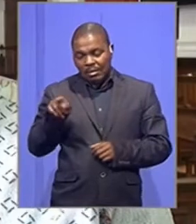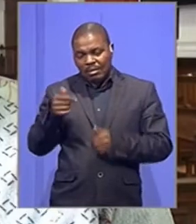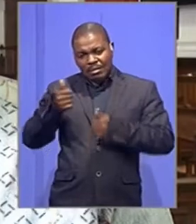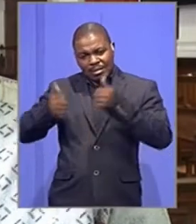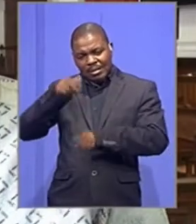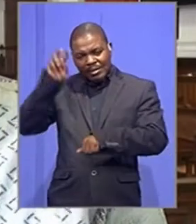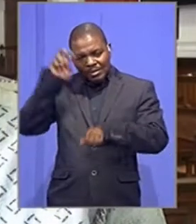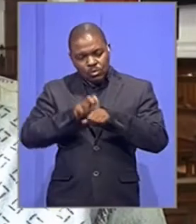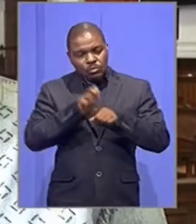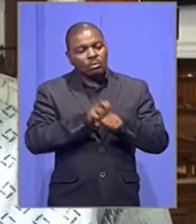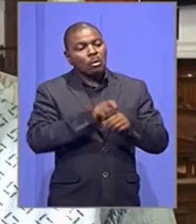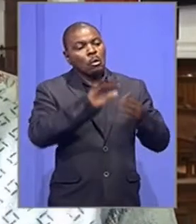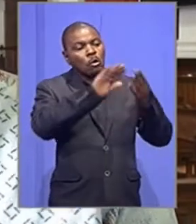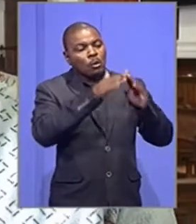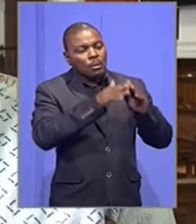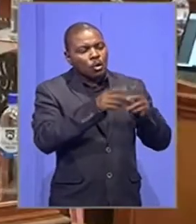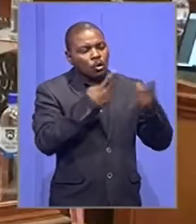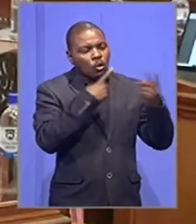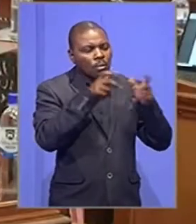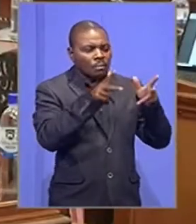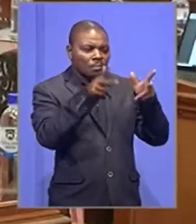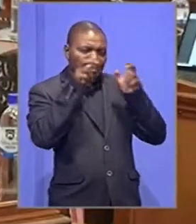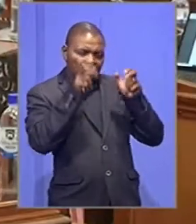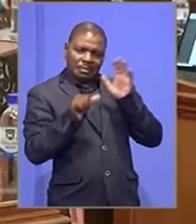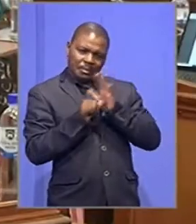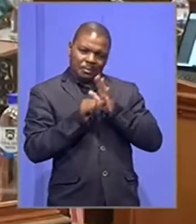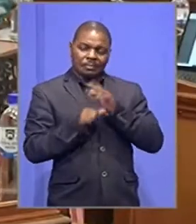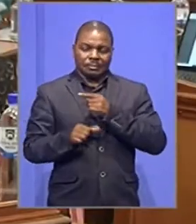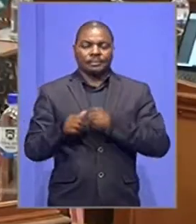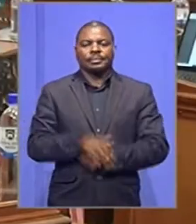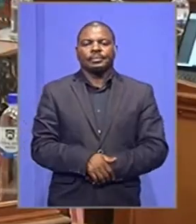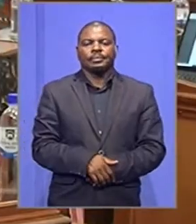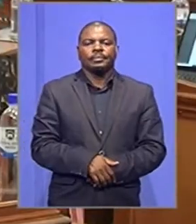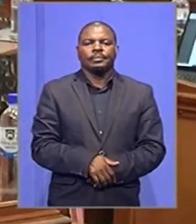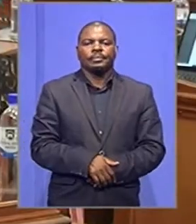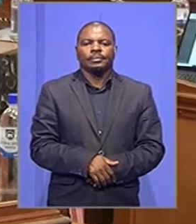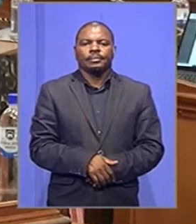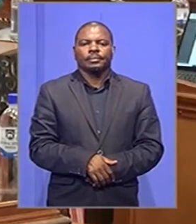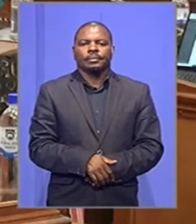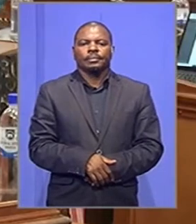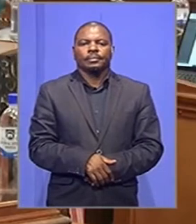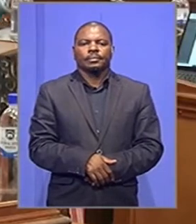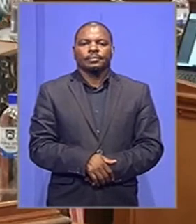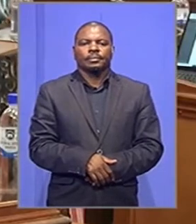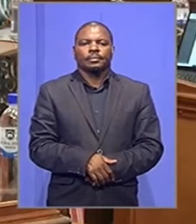ho utlwa sello sa setjhaba. Makgala Masiteng, SABC News, Bloemfontein.